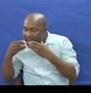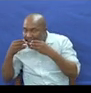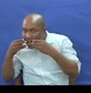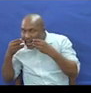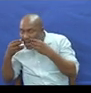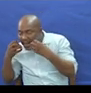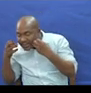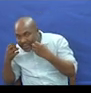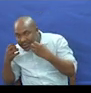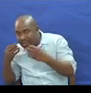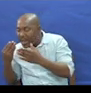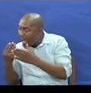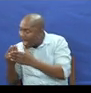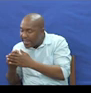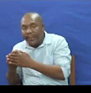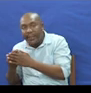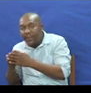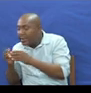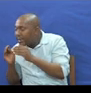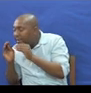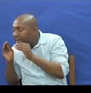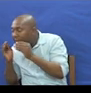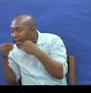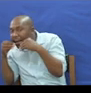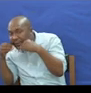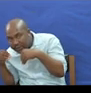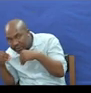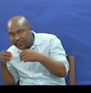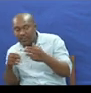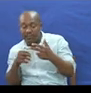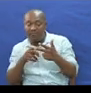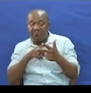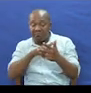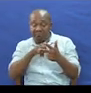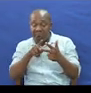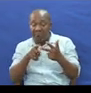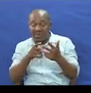What title have you suggested? Try to check your answers.